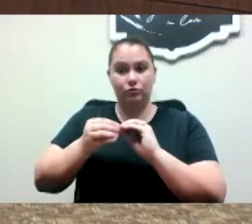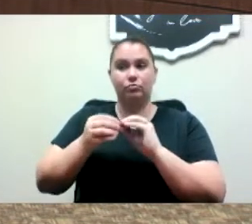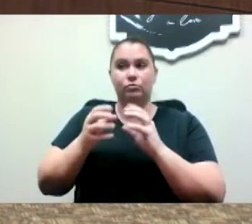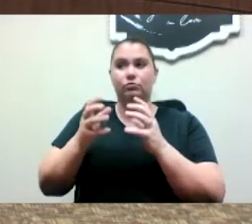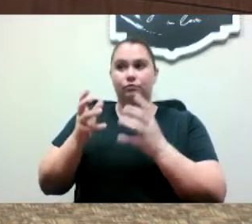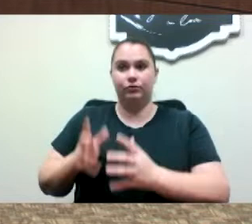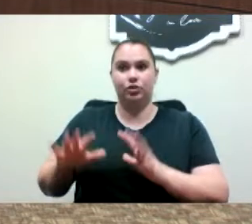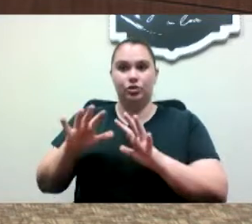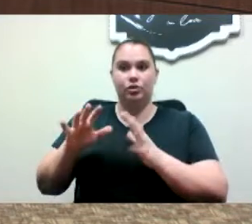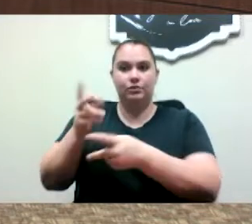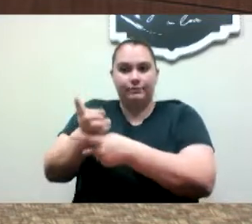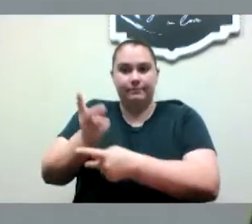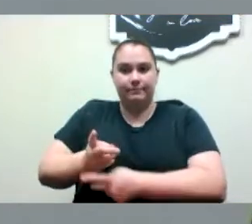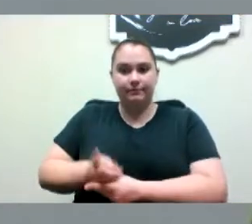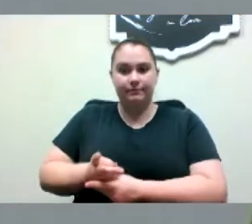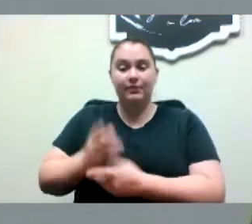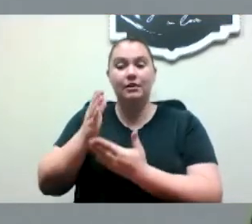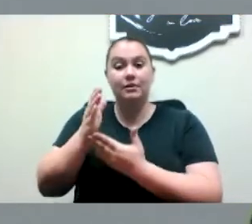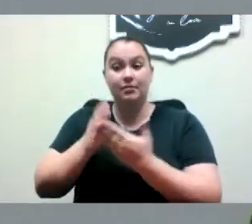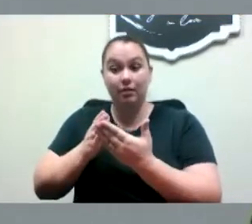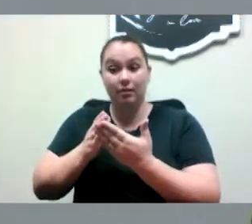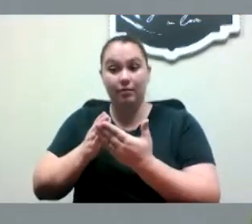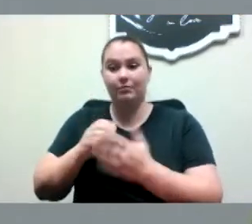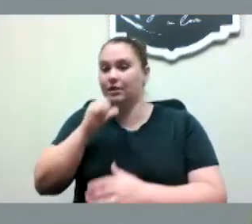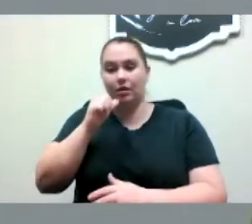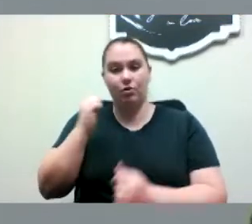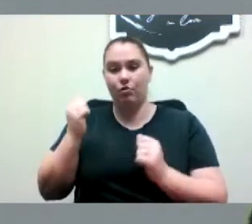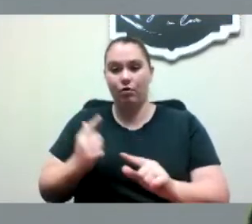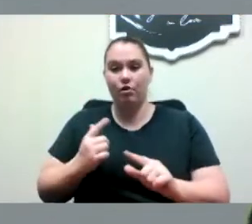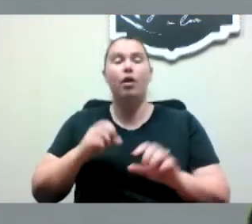Some of them, not all. Some, the ones you could. Okay.